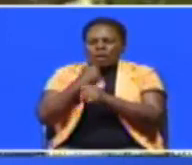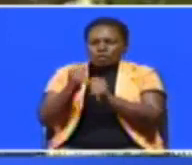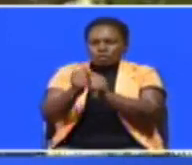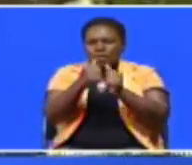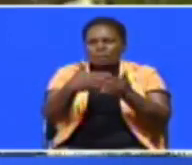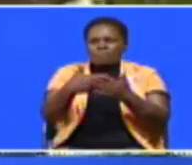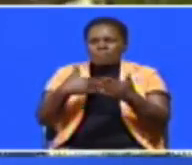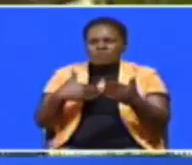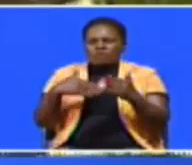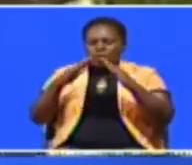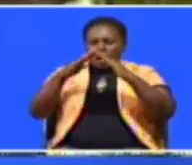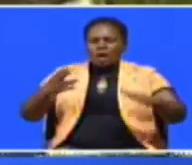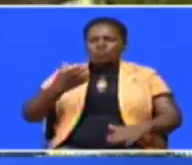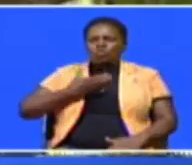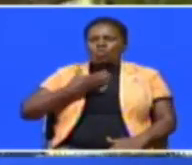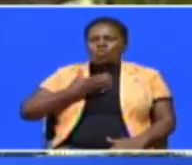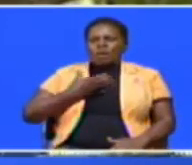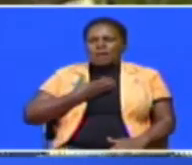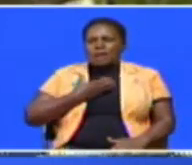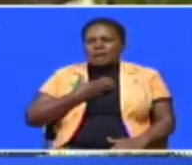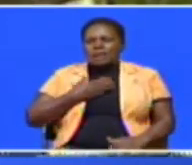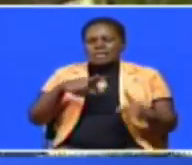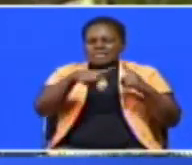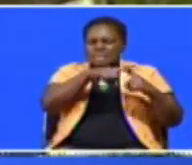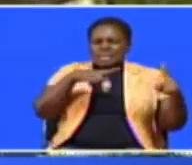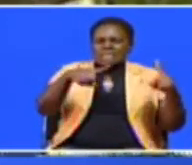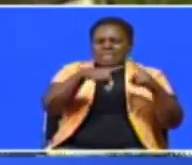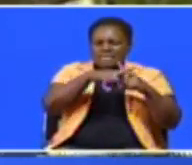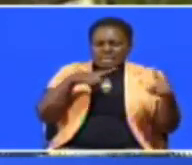4 occupants of this house who were killed in cold blood by a known gang adds up to a